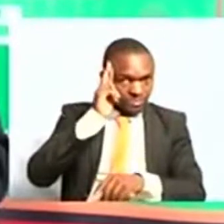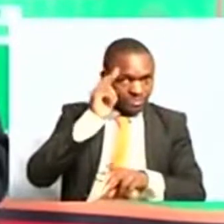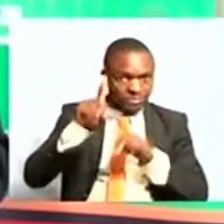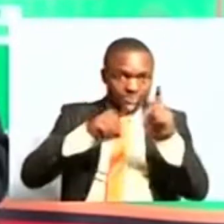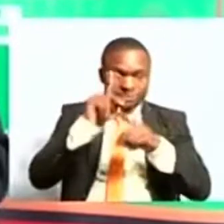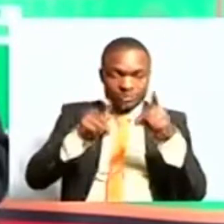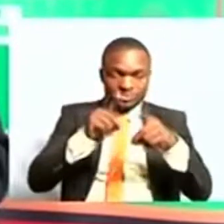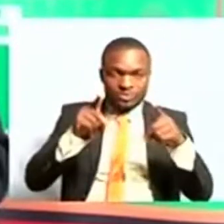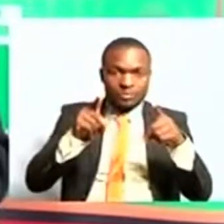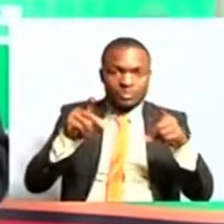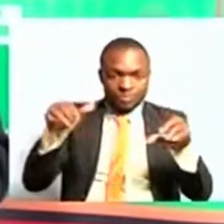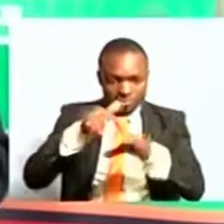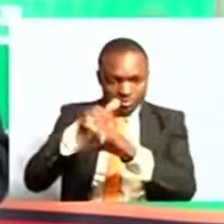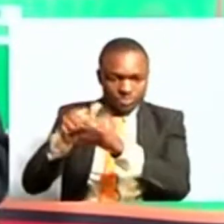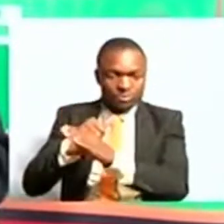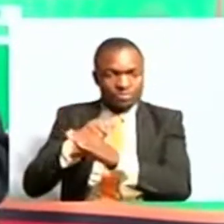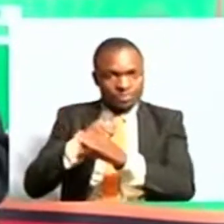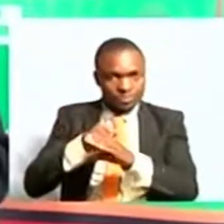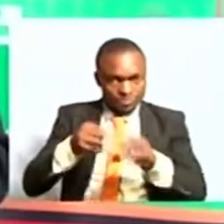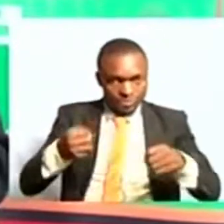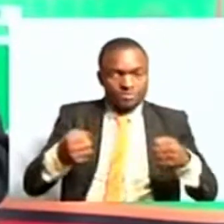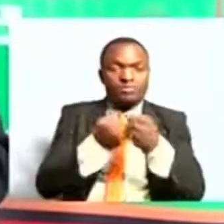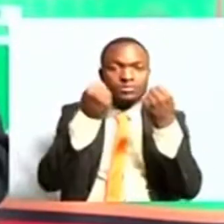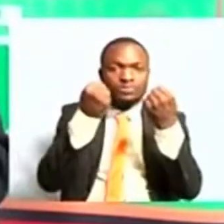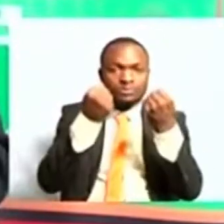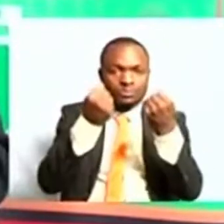road traffic victims. Good morning.